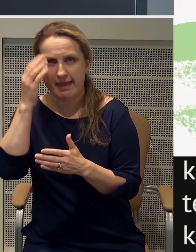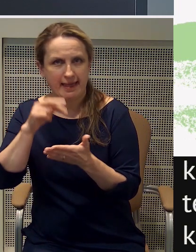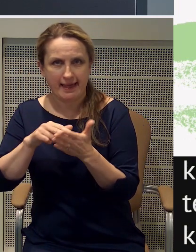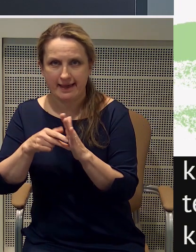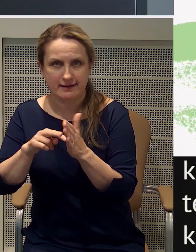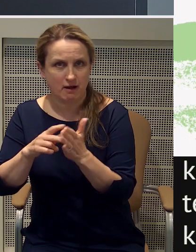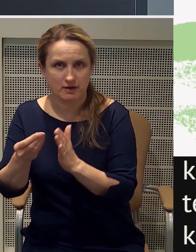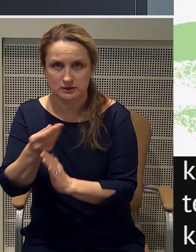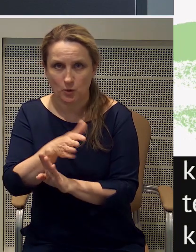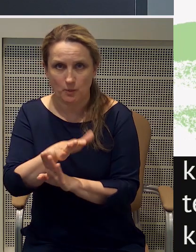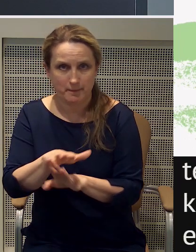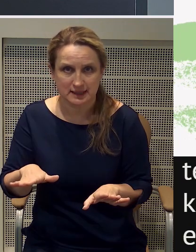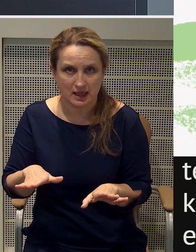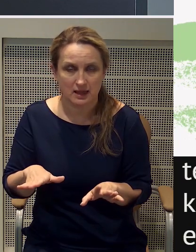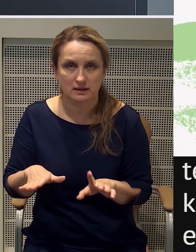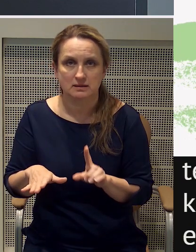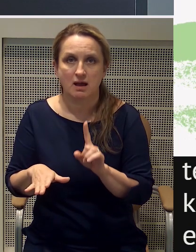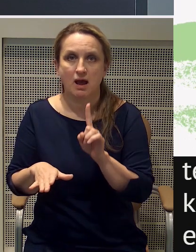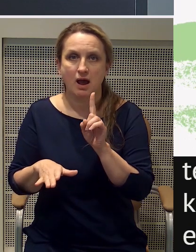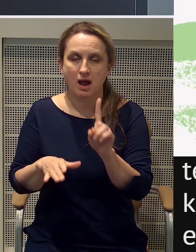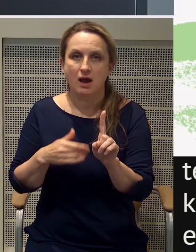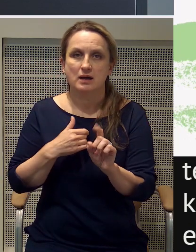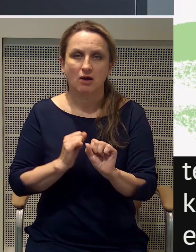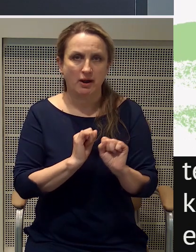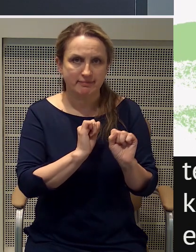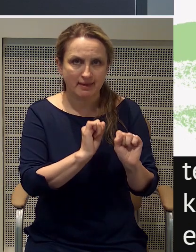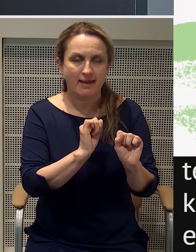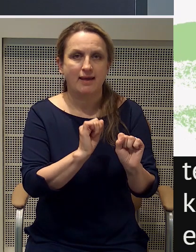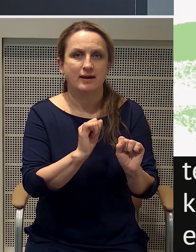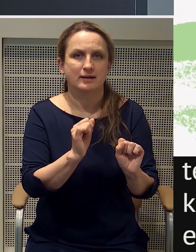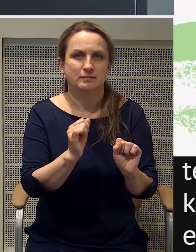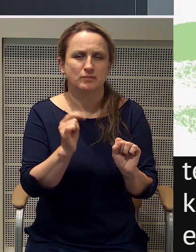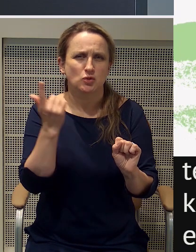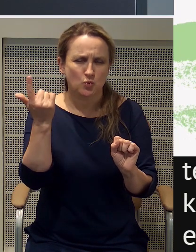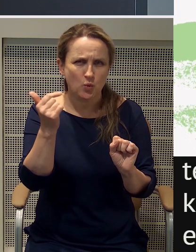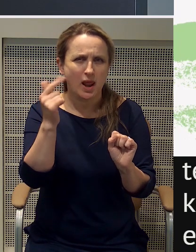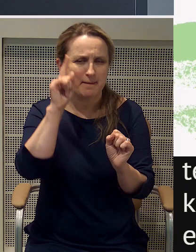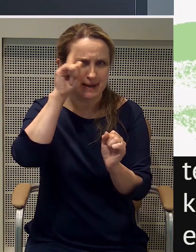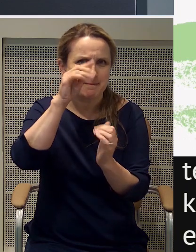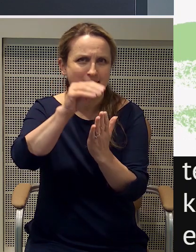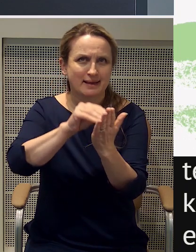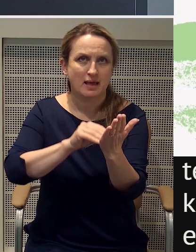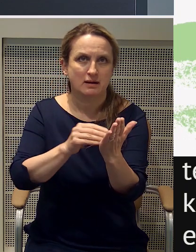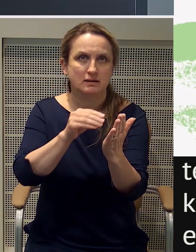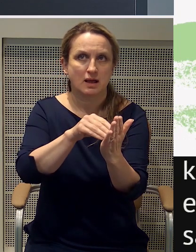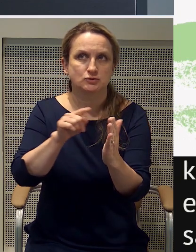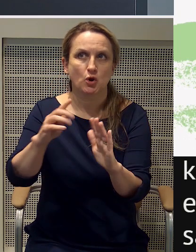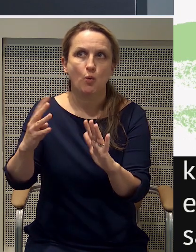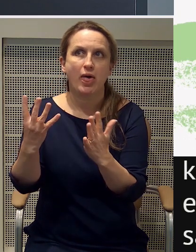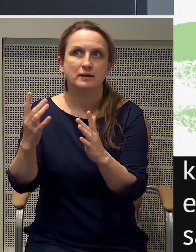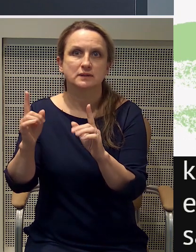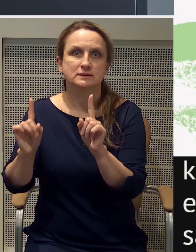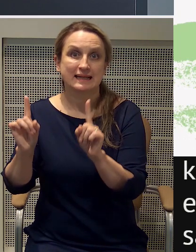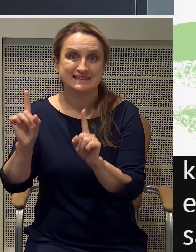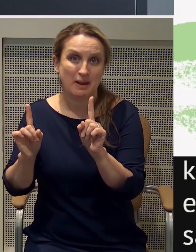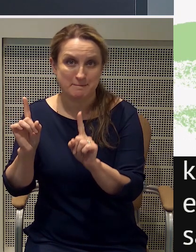of news saying that there was no plan to reimburse the medicine, but